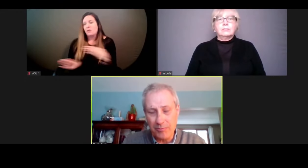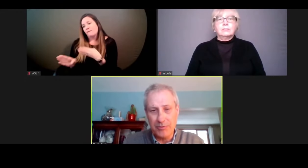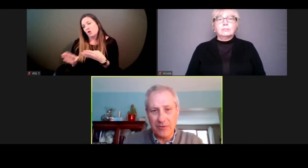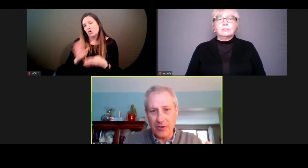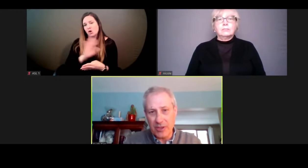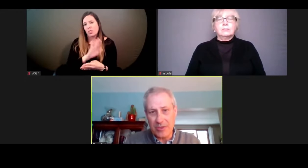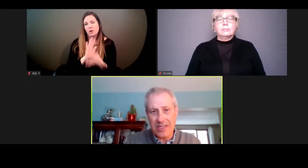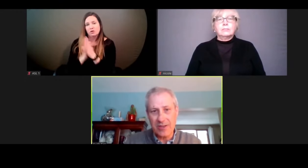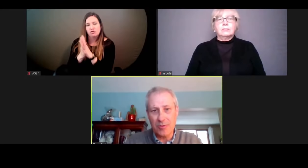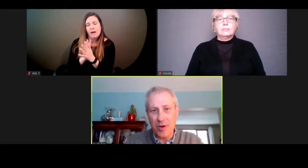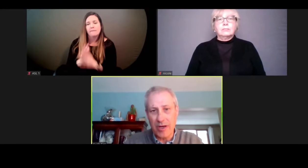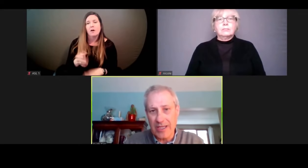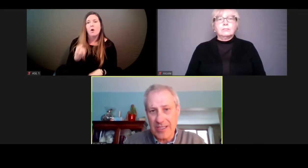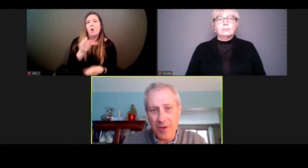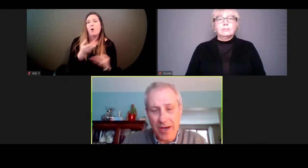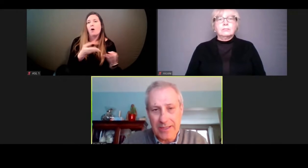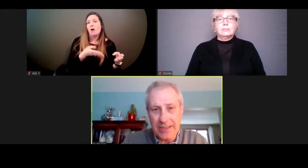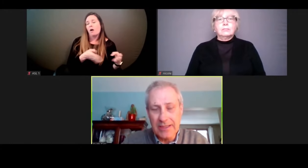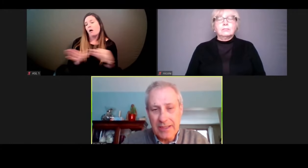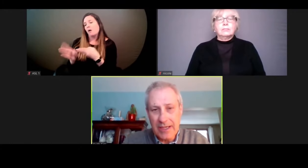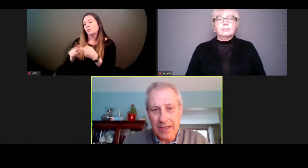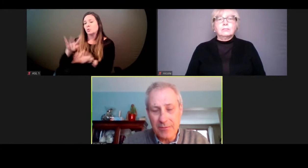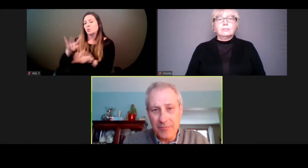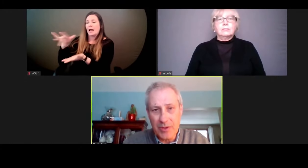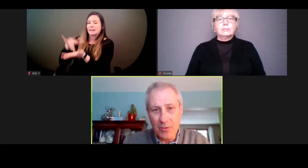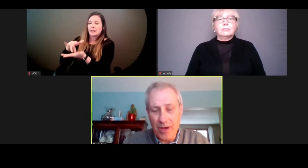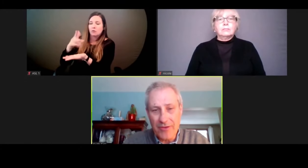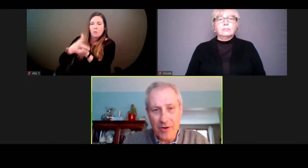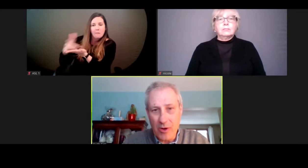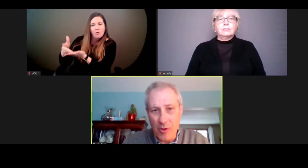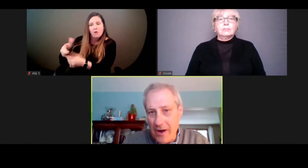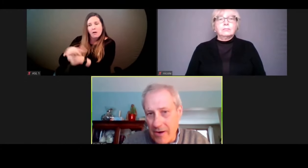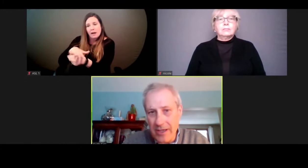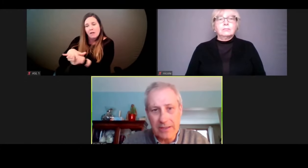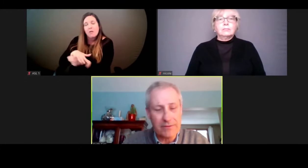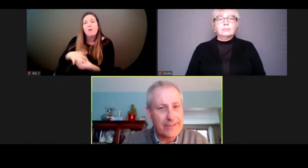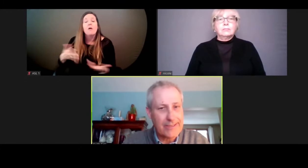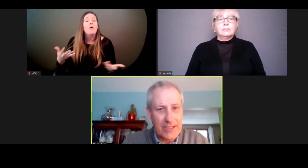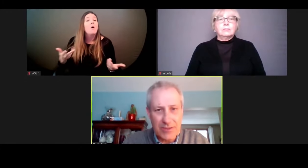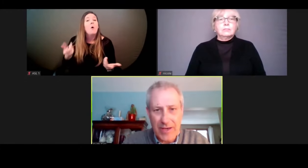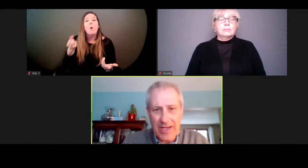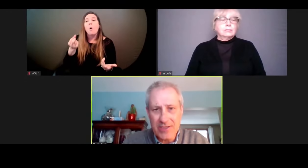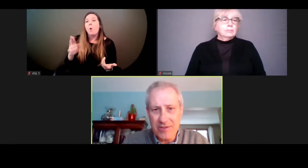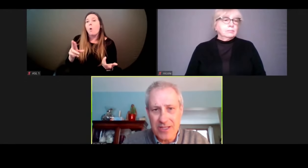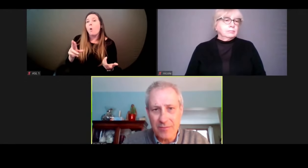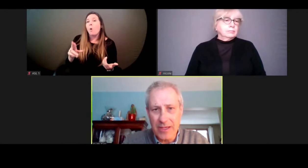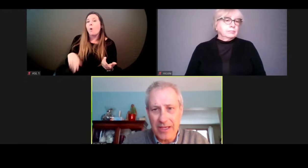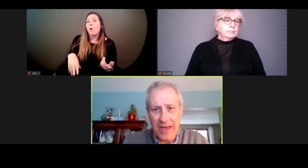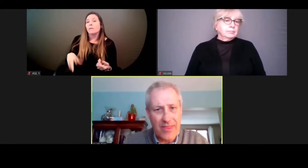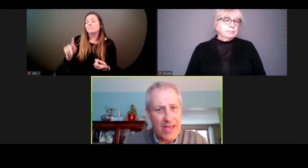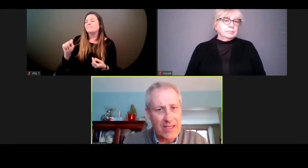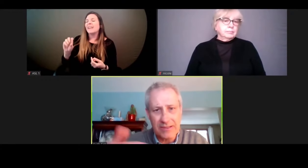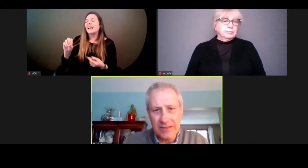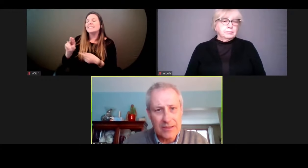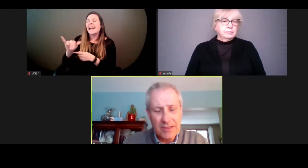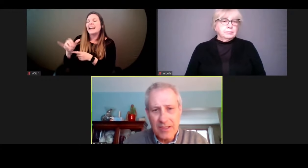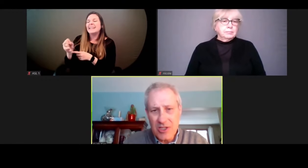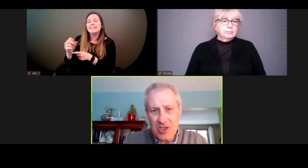were diverted to a central parking spot, whether or area like Tunney's Pasture or something, and